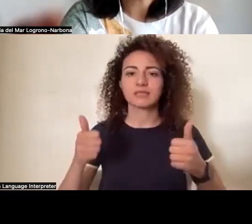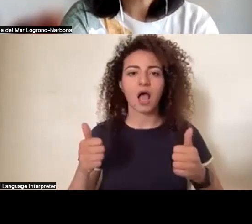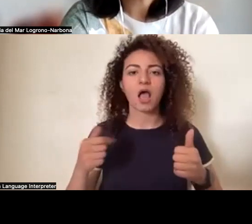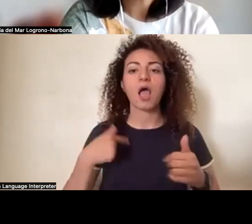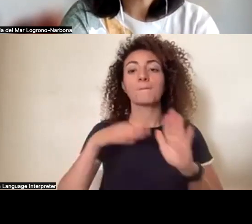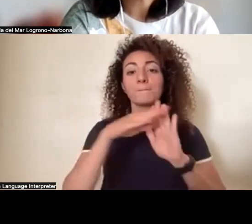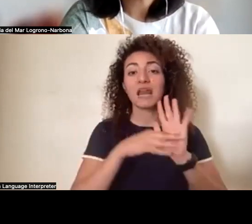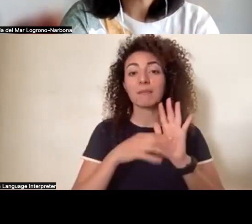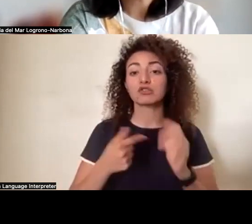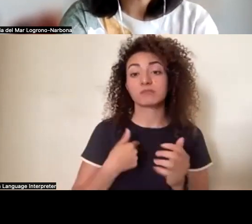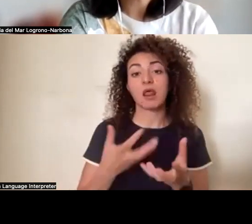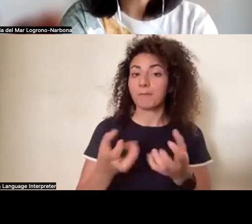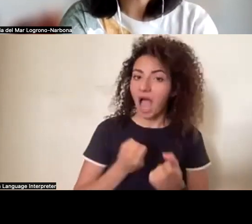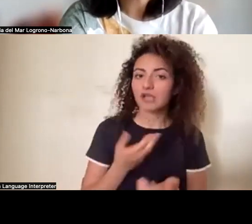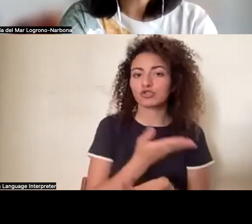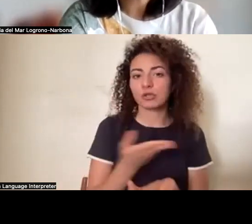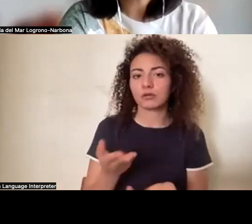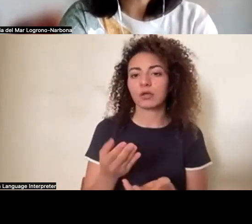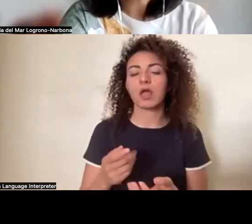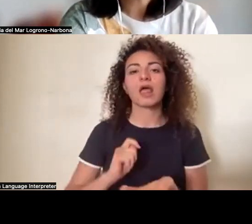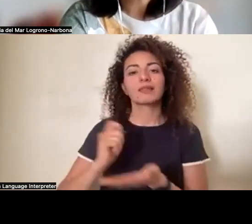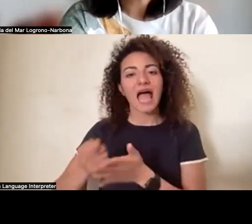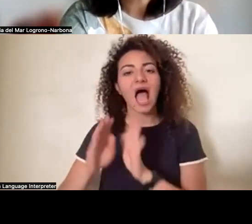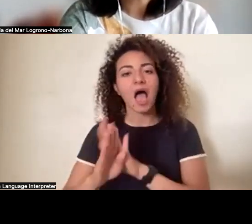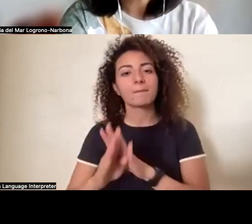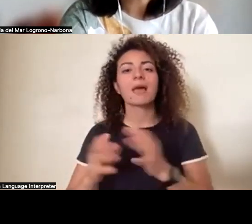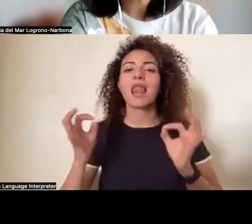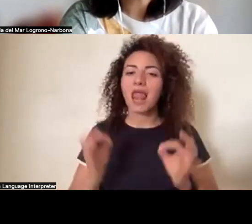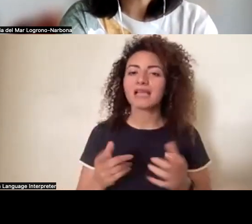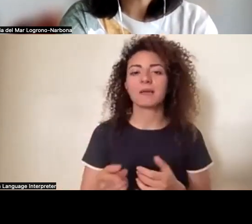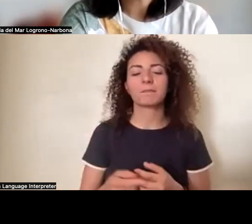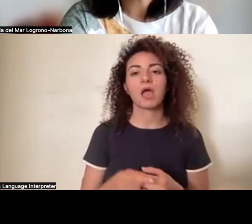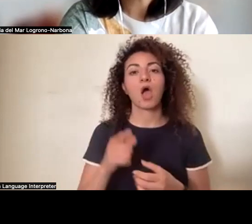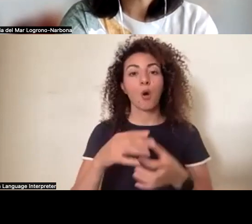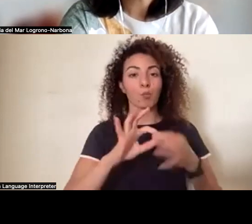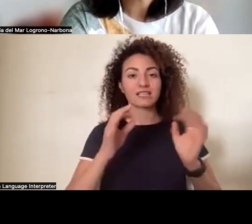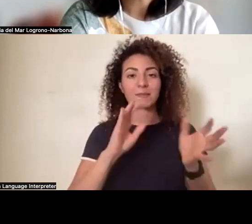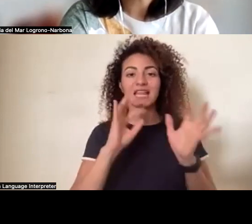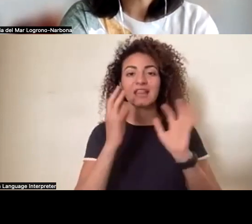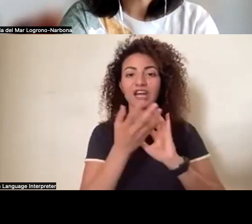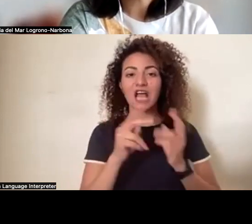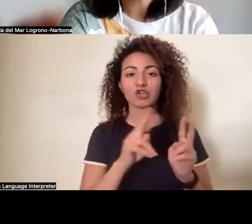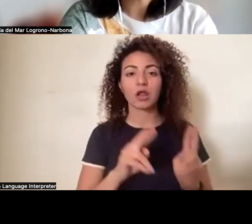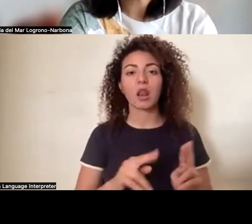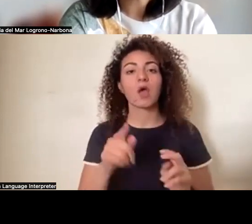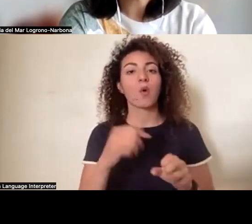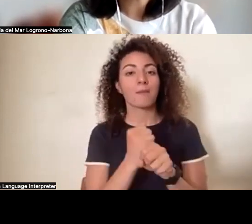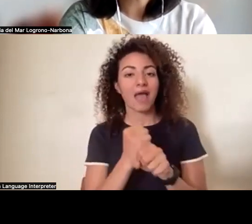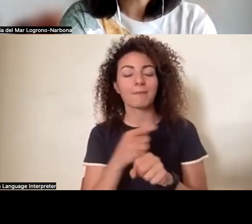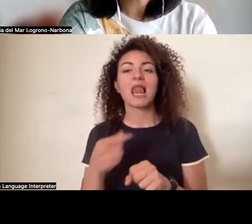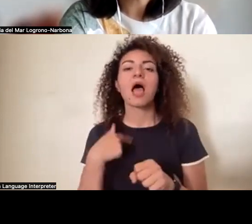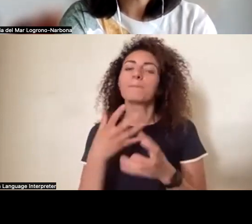do need the trans-state actors and the mediator role that they are playing, and probably the